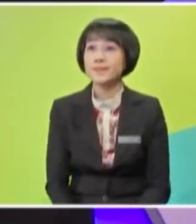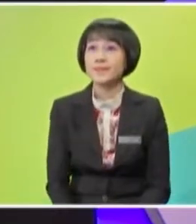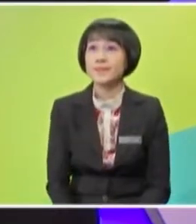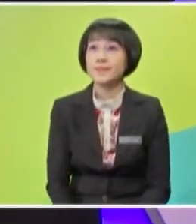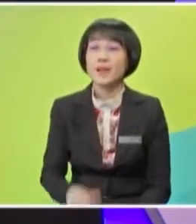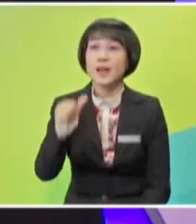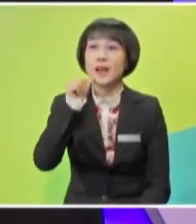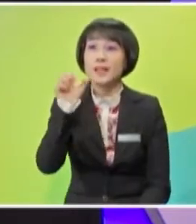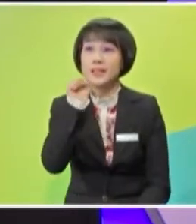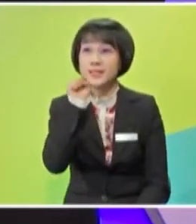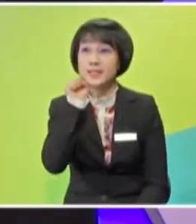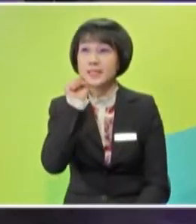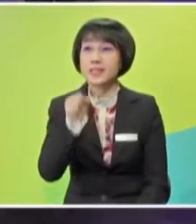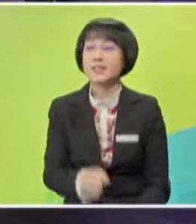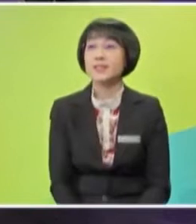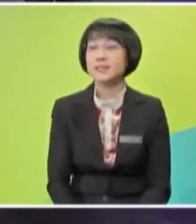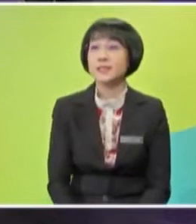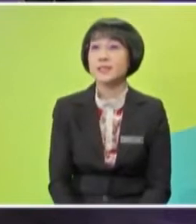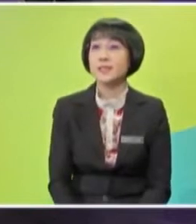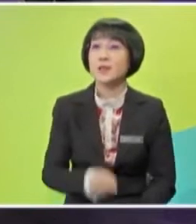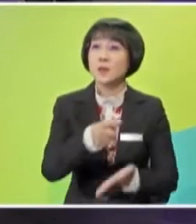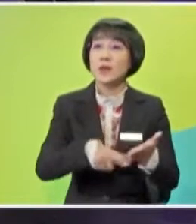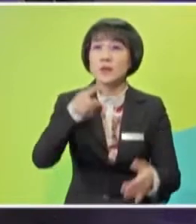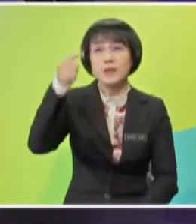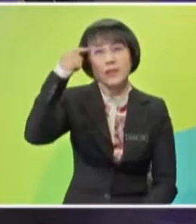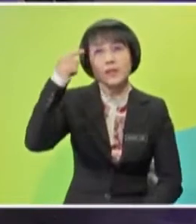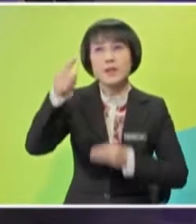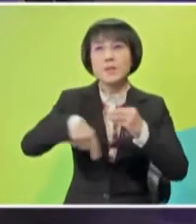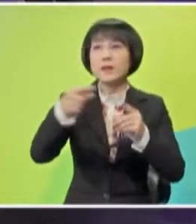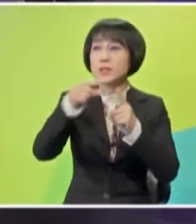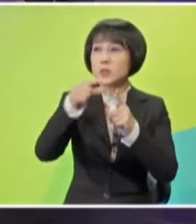Anis, what do you think about this word, social?